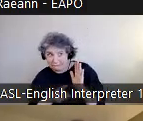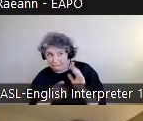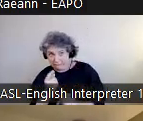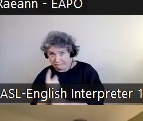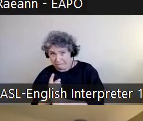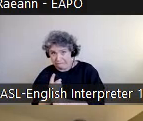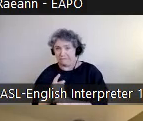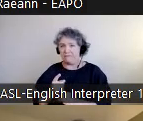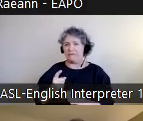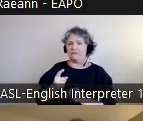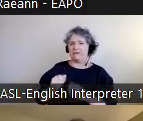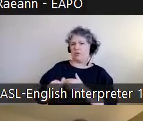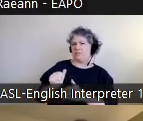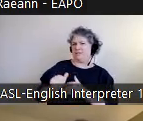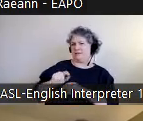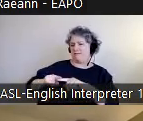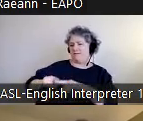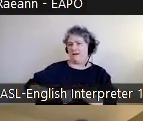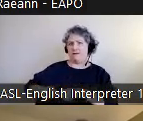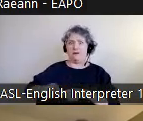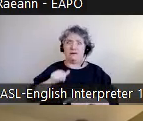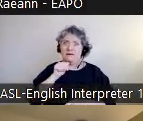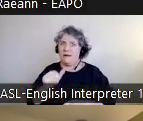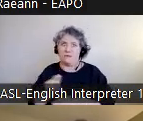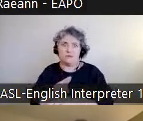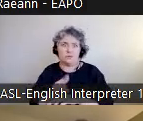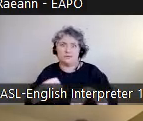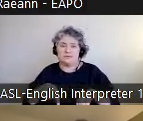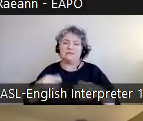All right, thank you, Megan. There's a lot of questions coming in.